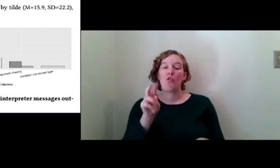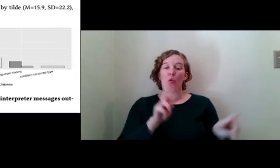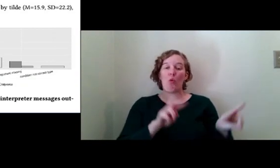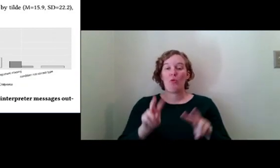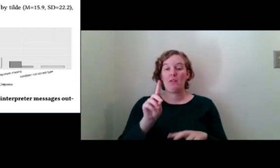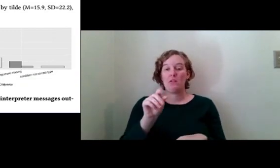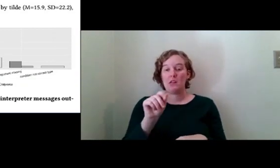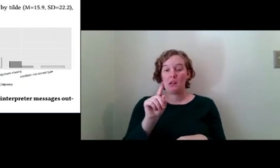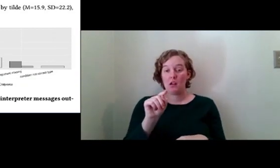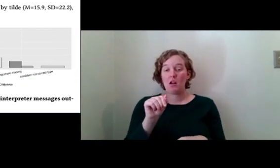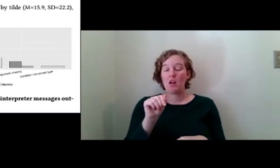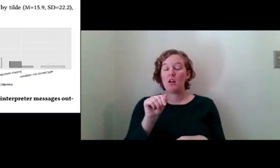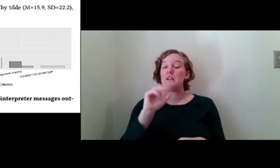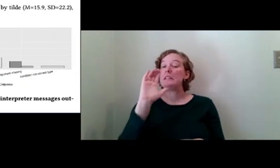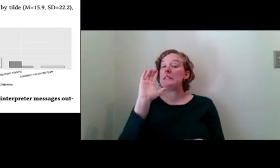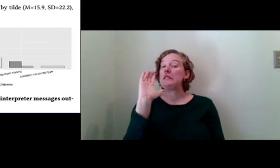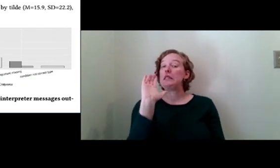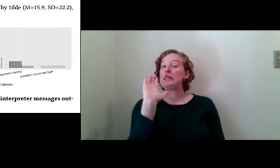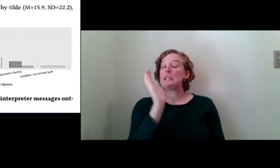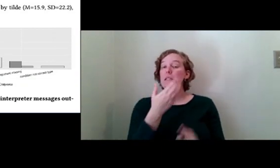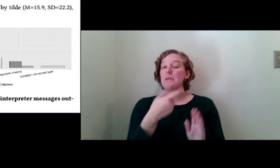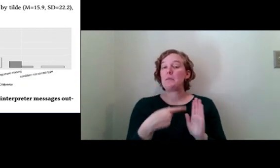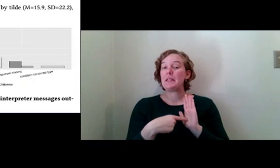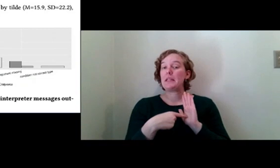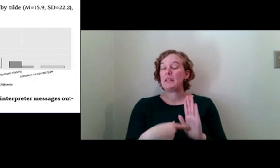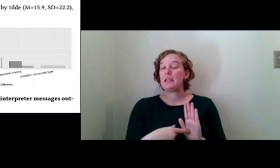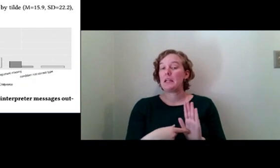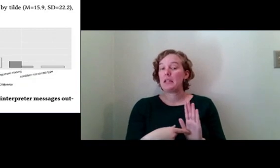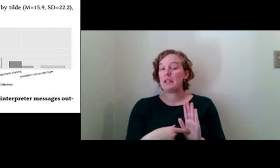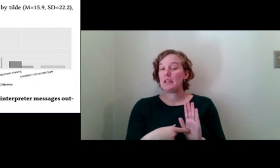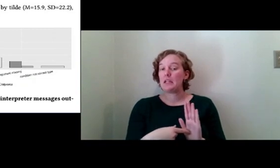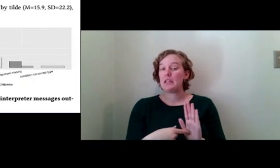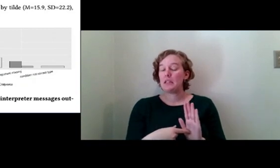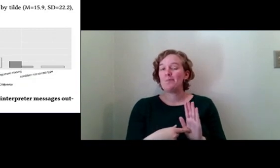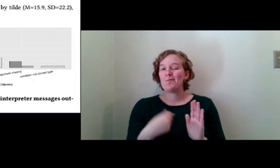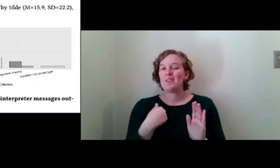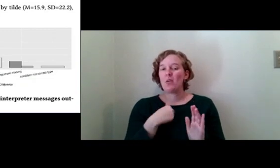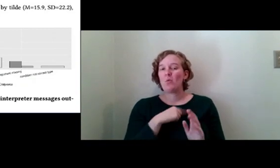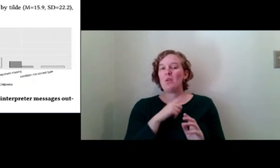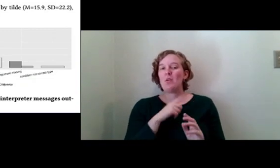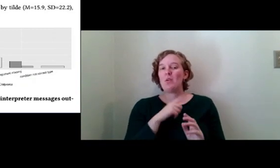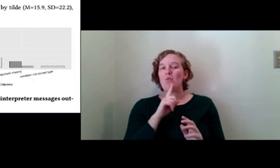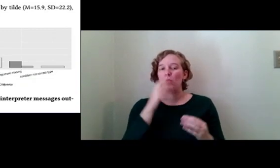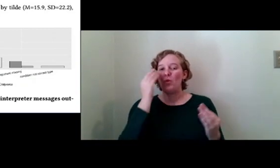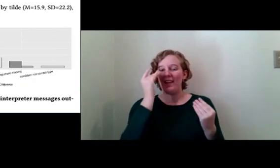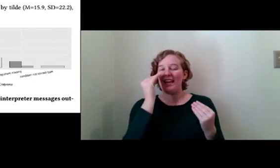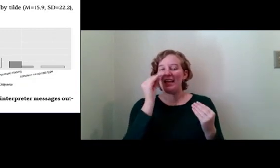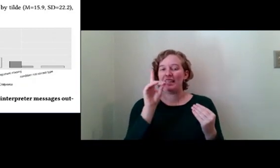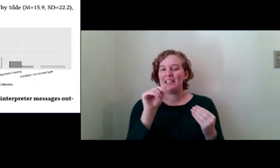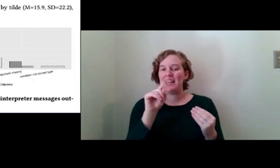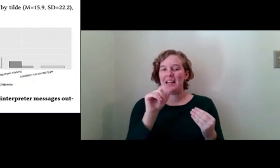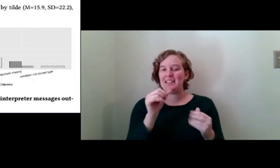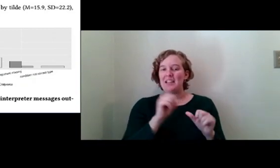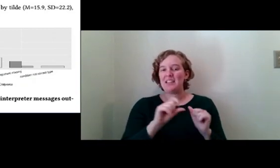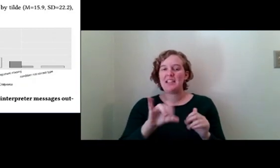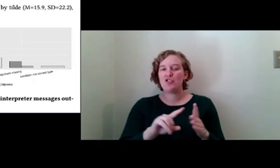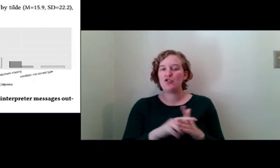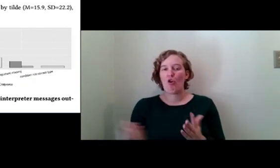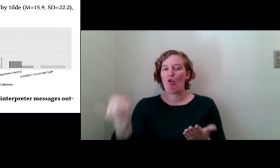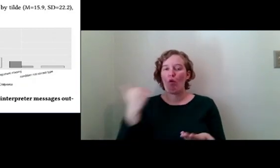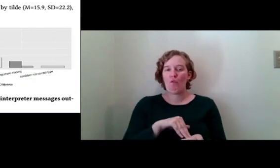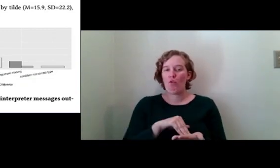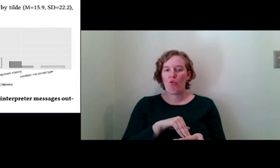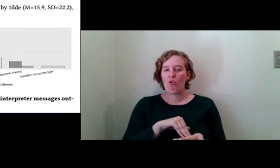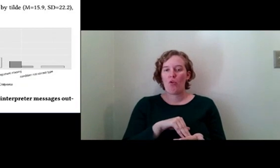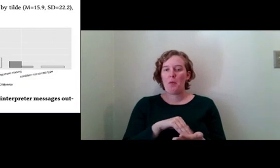data, what it seems to indicate is that we really need to rethink data science just like completely. You know, like maybe we shouldn't